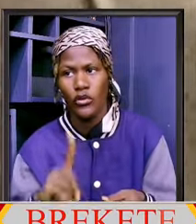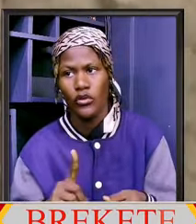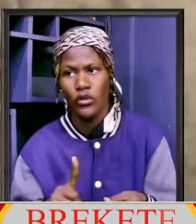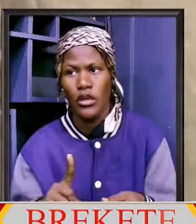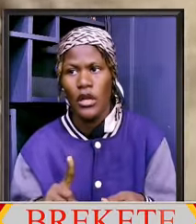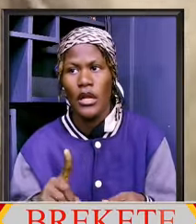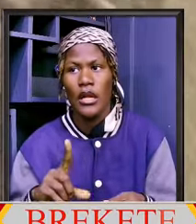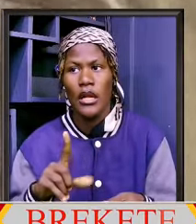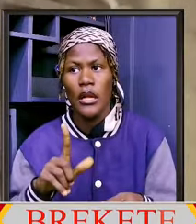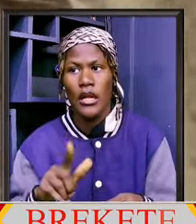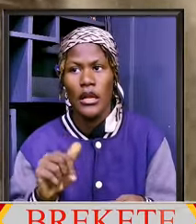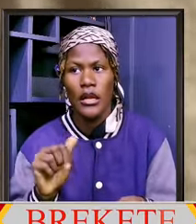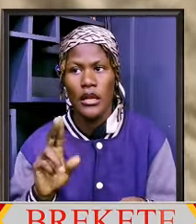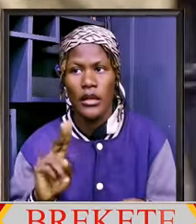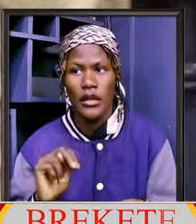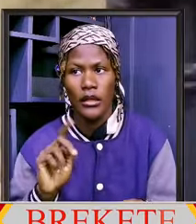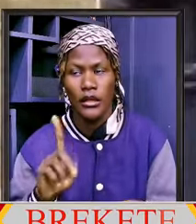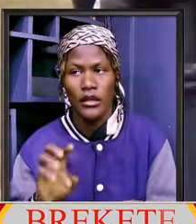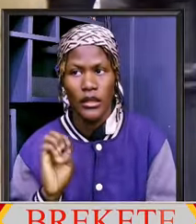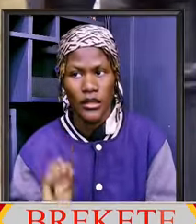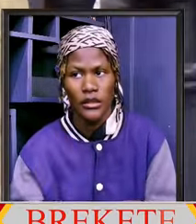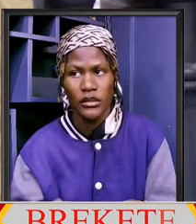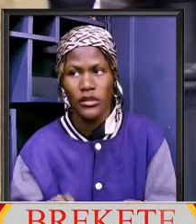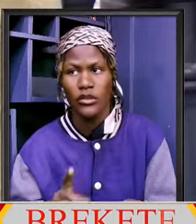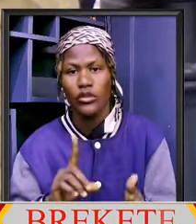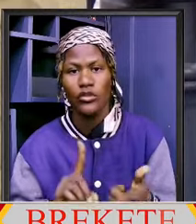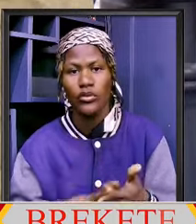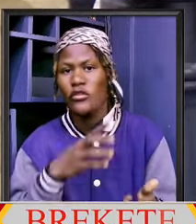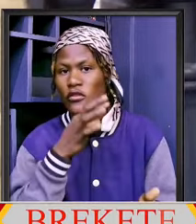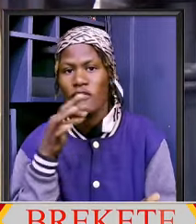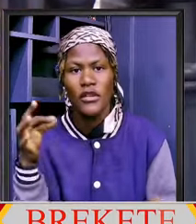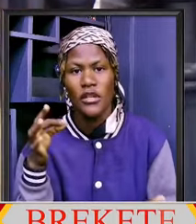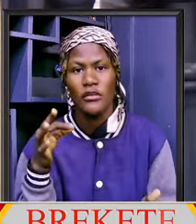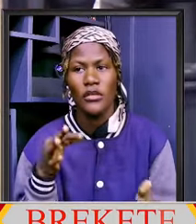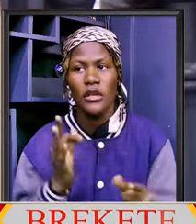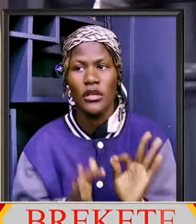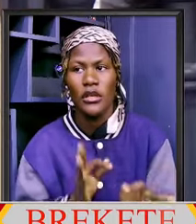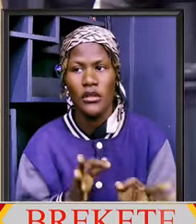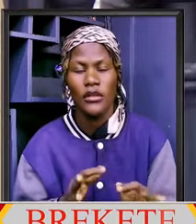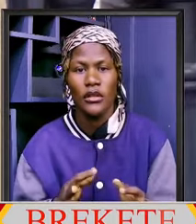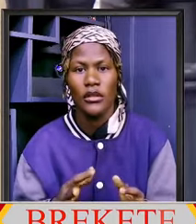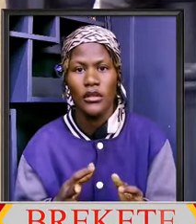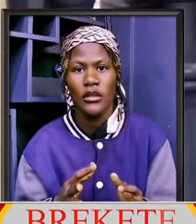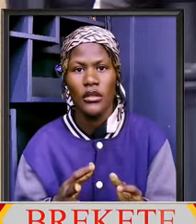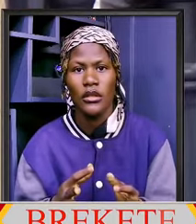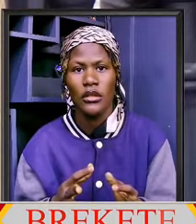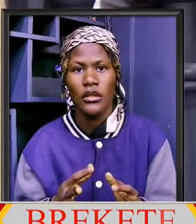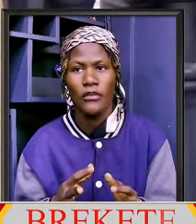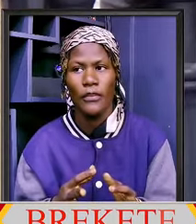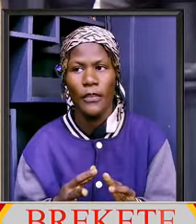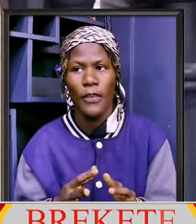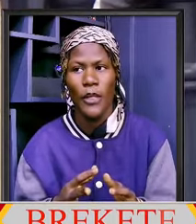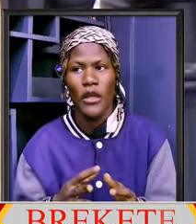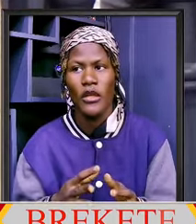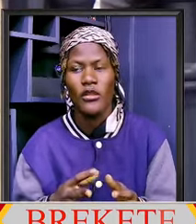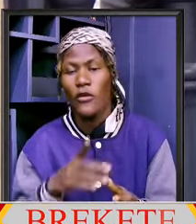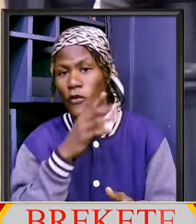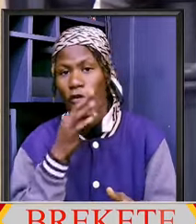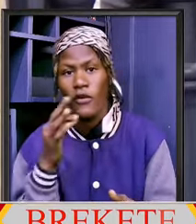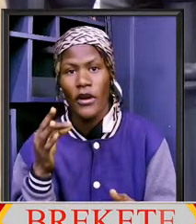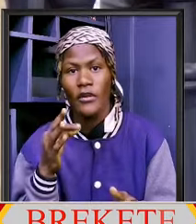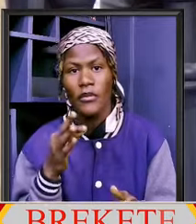to farm. You know, say, we TV in a farm. If I organize, when they organize, then they find me free. Then they